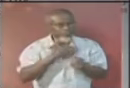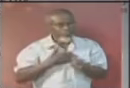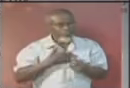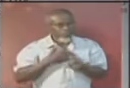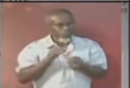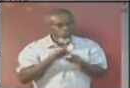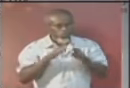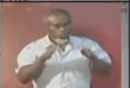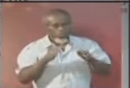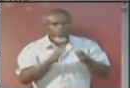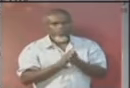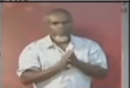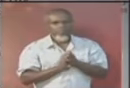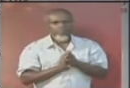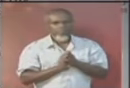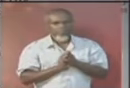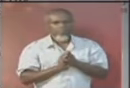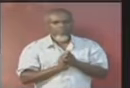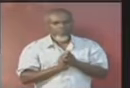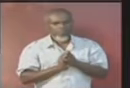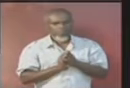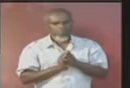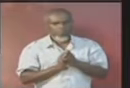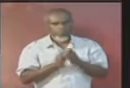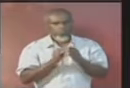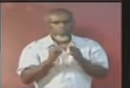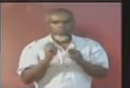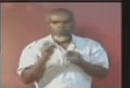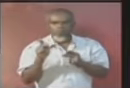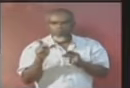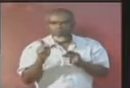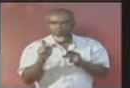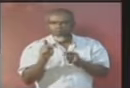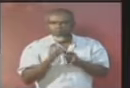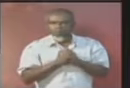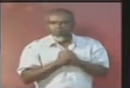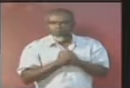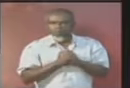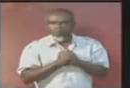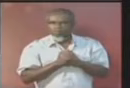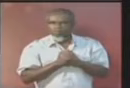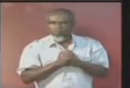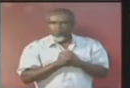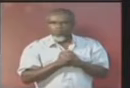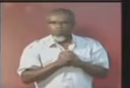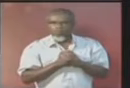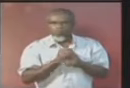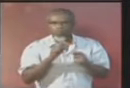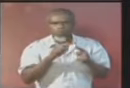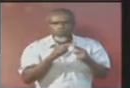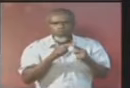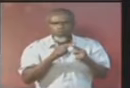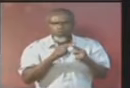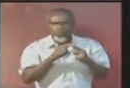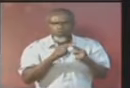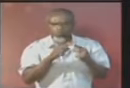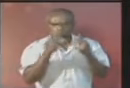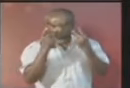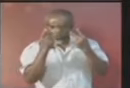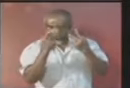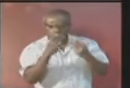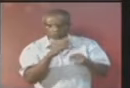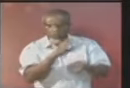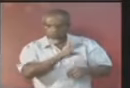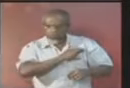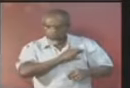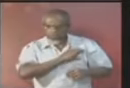Are you hearing me? We're hearing you. Okay. I was just wondering, when it comes to police and healthcare workers, what type of vaccines